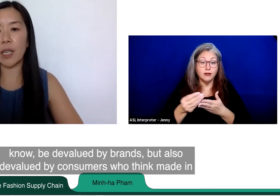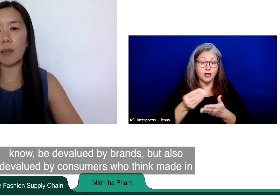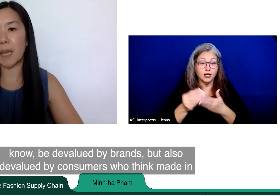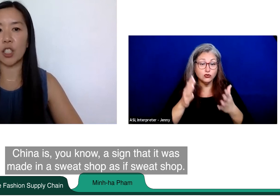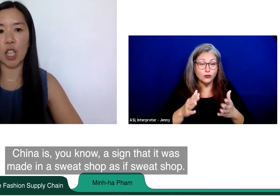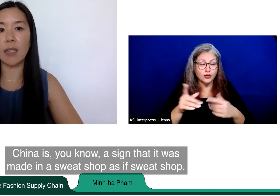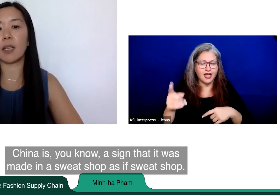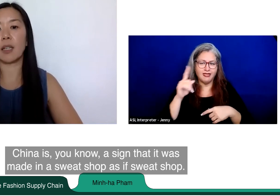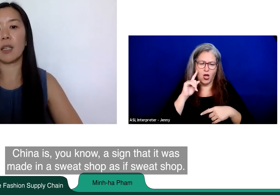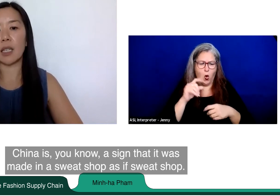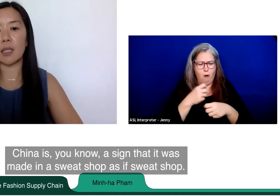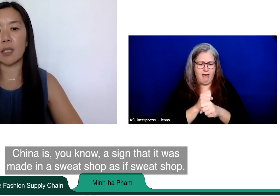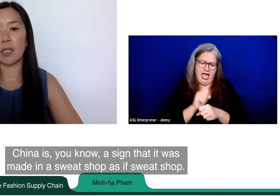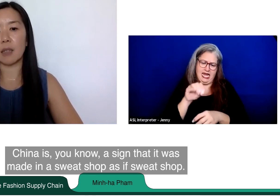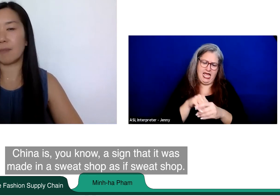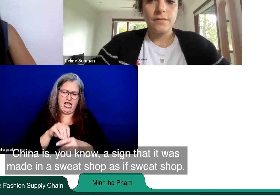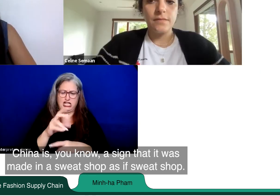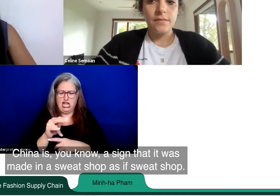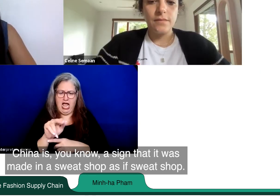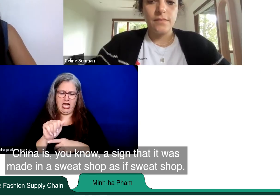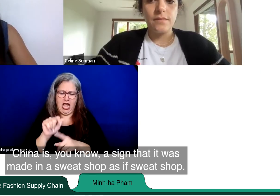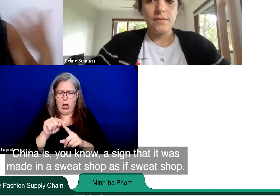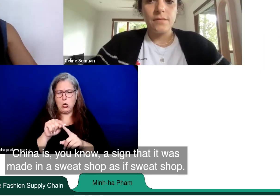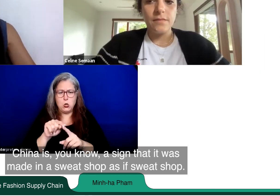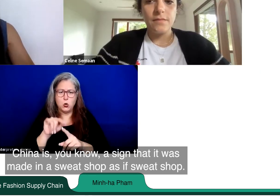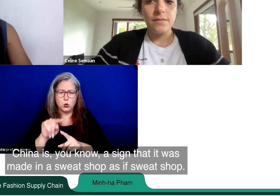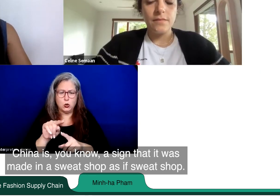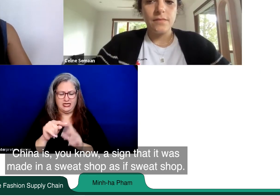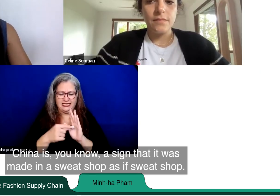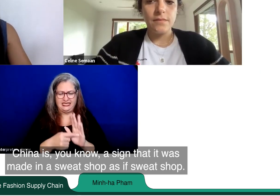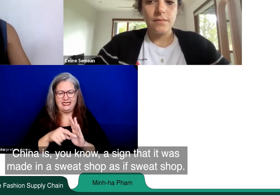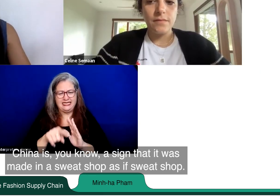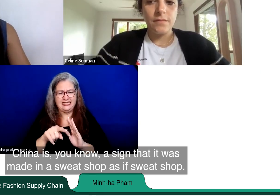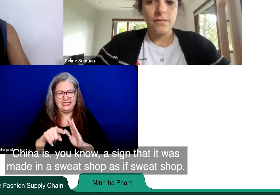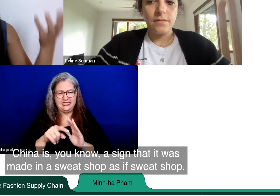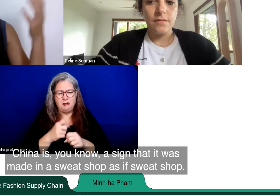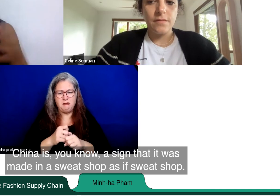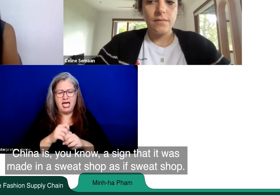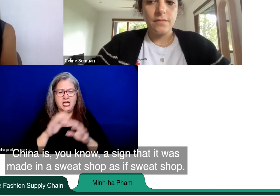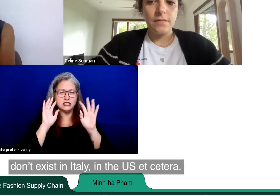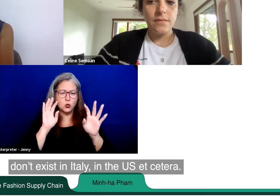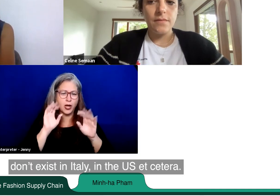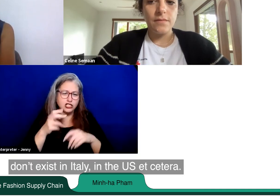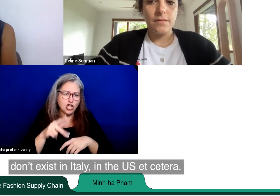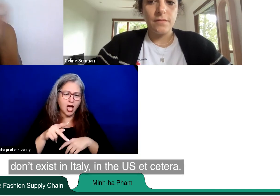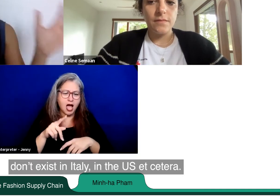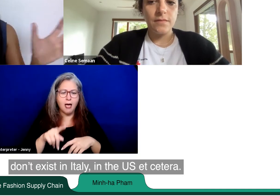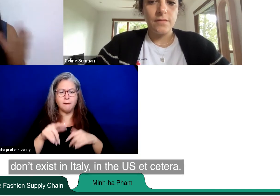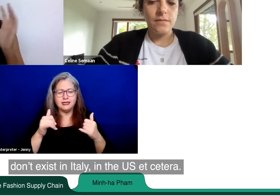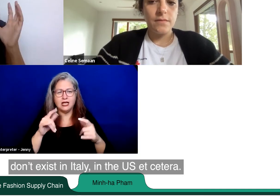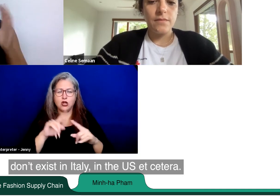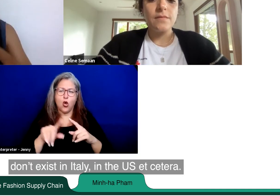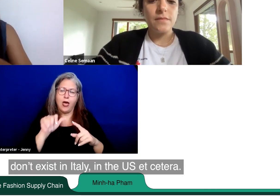who think made in China is, a sign that it was made in a sweatshop, as if sweatshops don't exist in Italy,